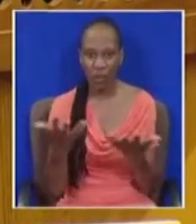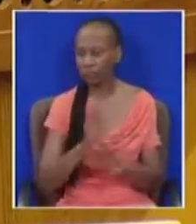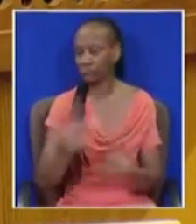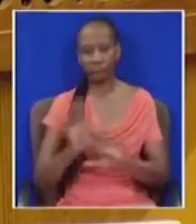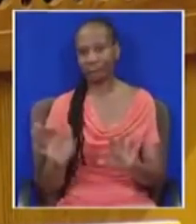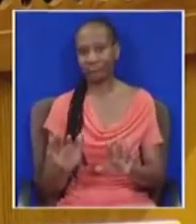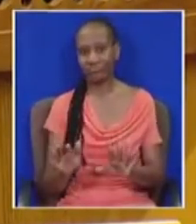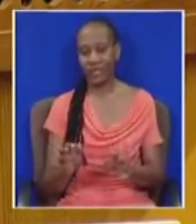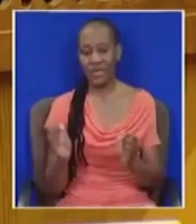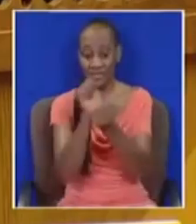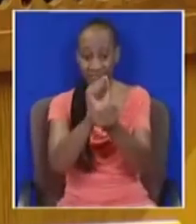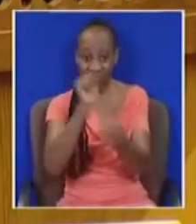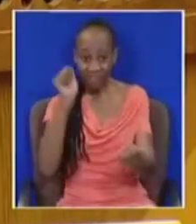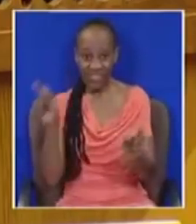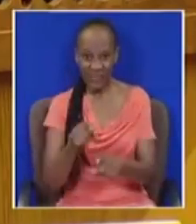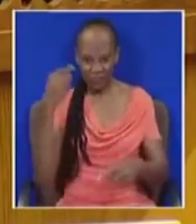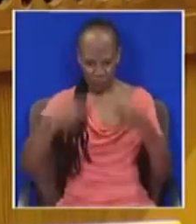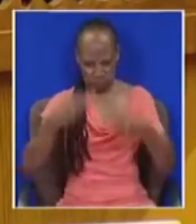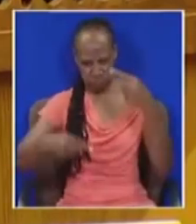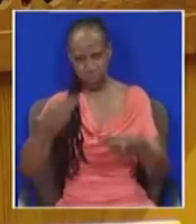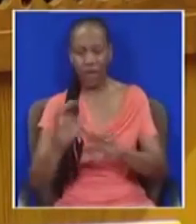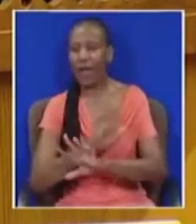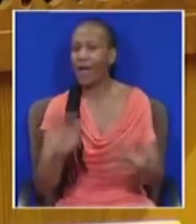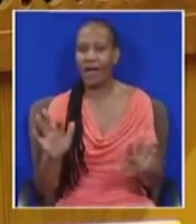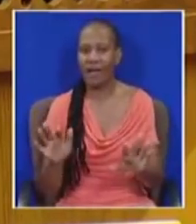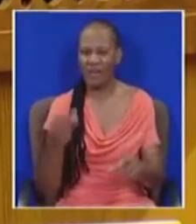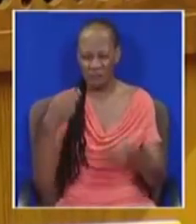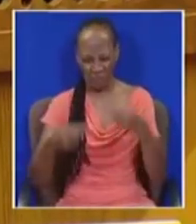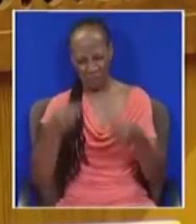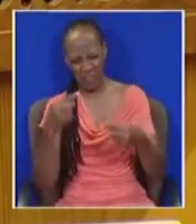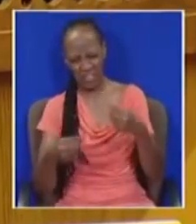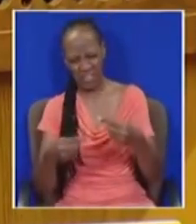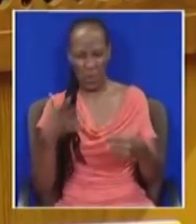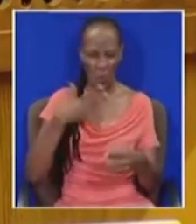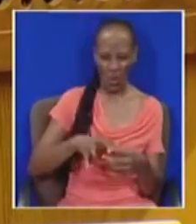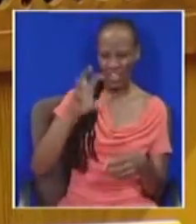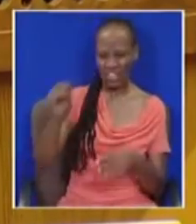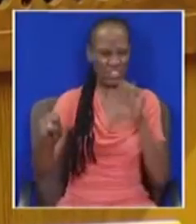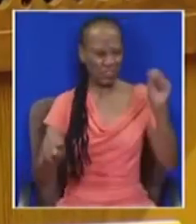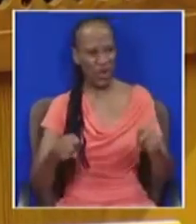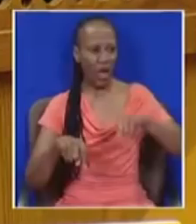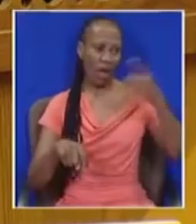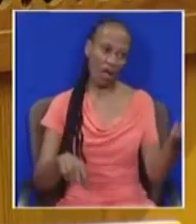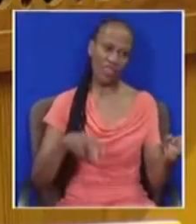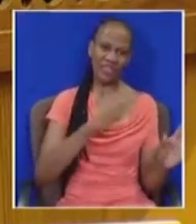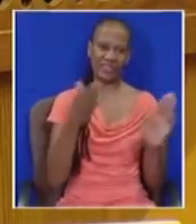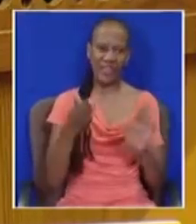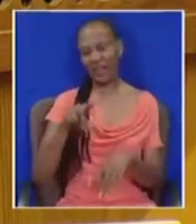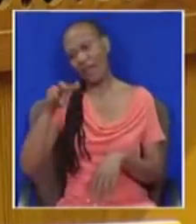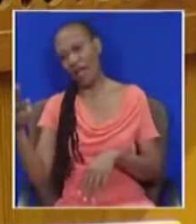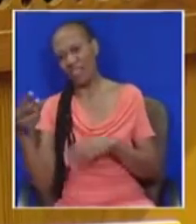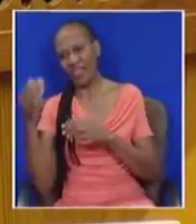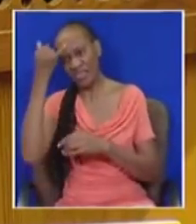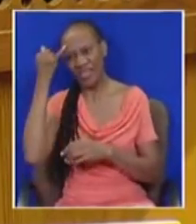Democracy is not a war. It is not a fight to the death between people who look different or